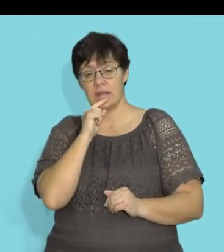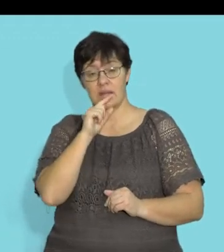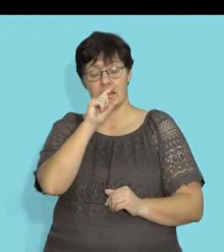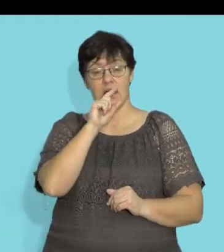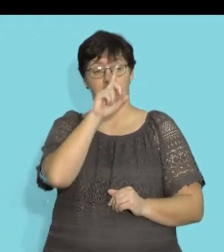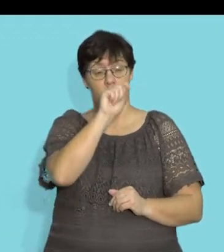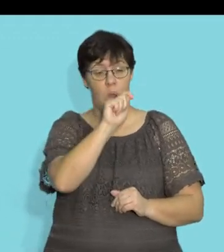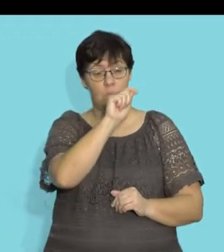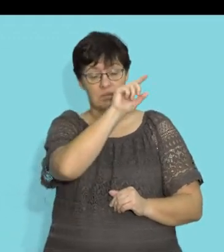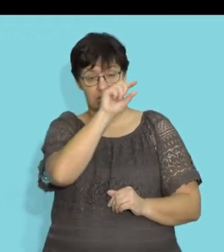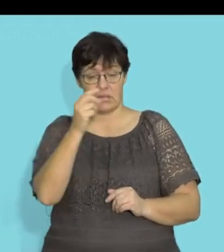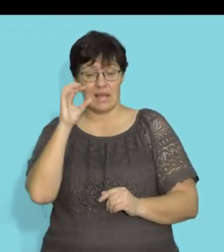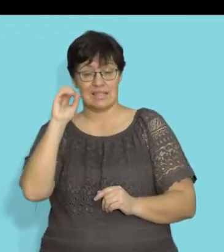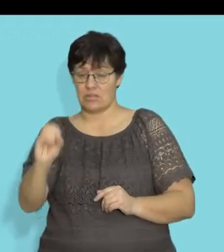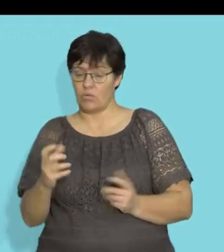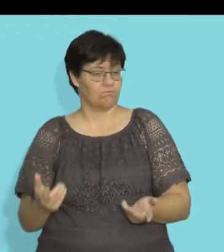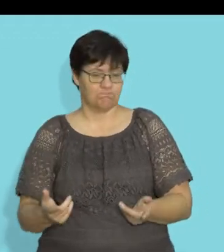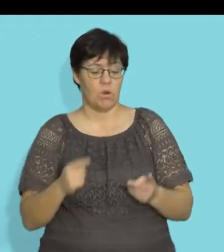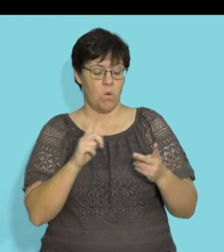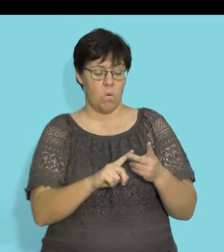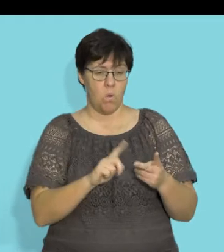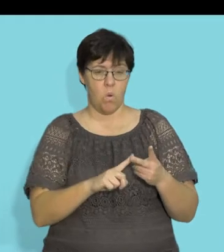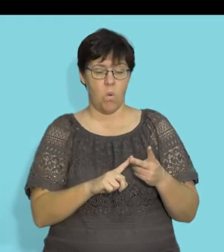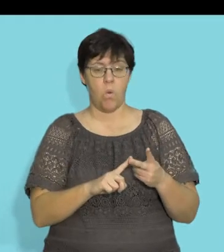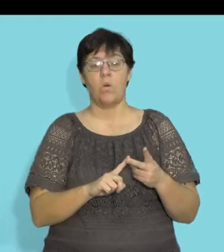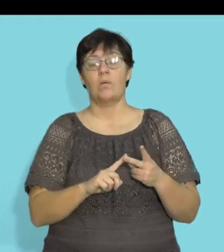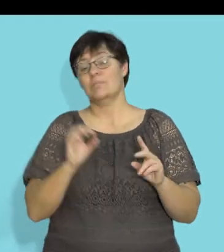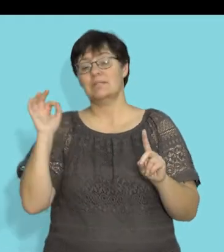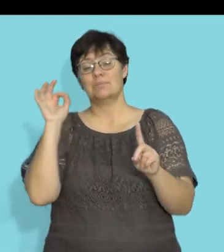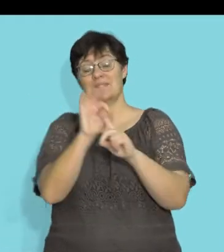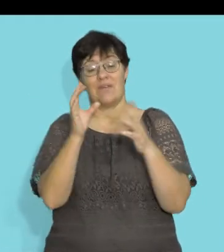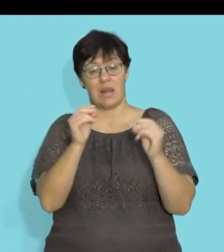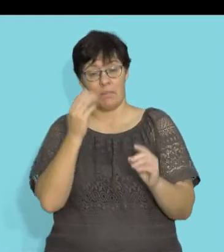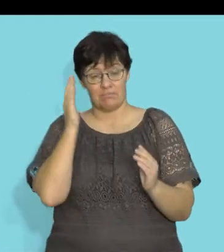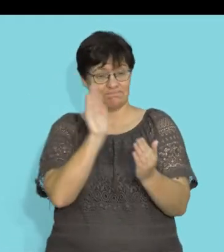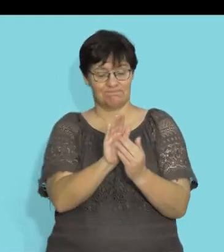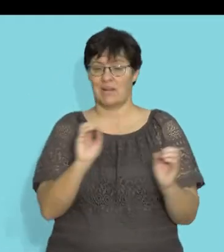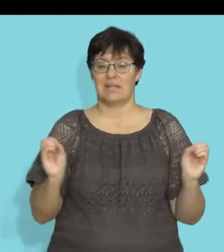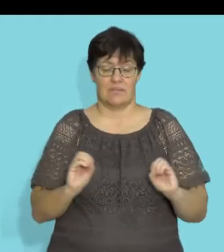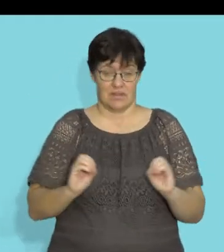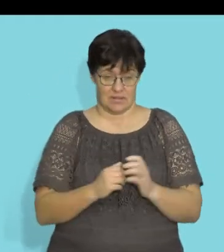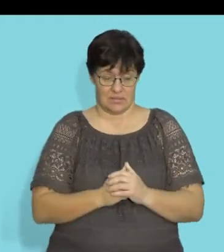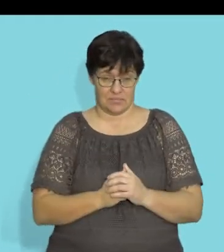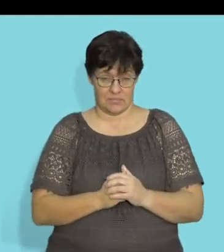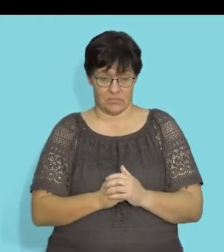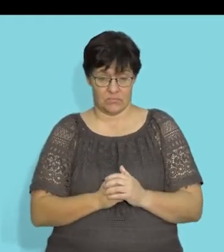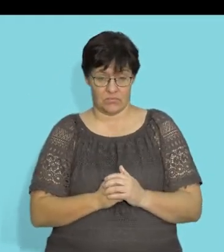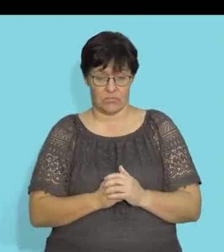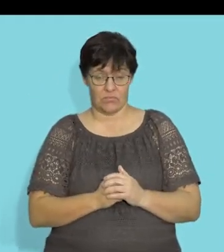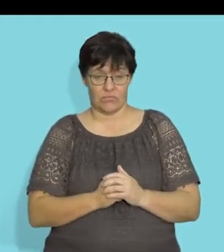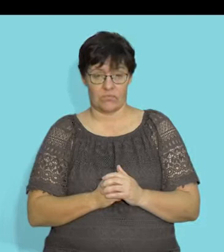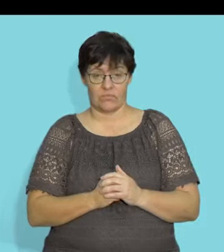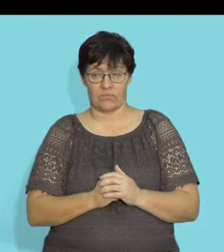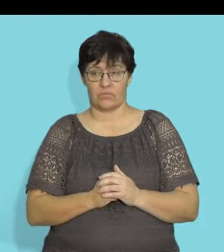diverges is a series where the terms are not getting closer and closer to a specific number, and the sum